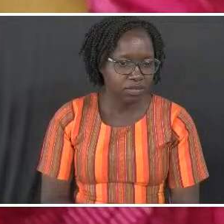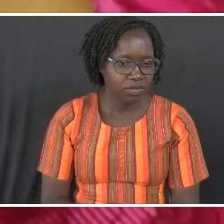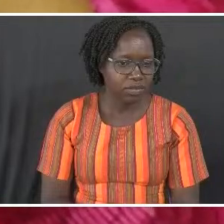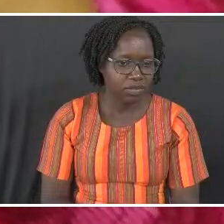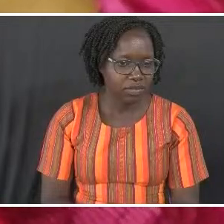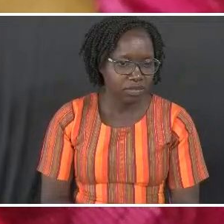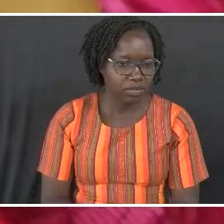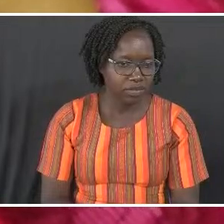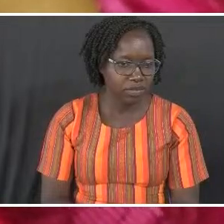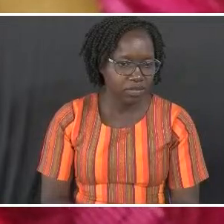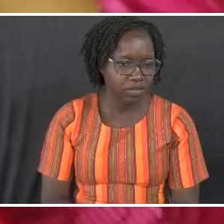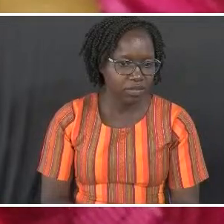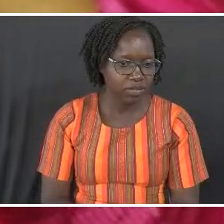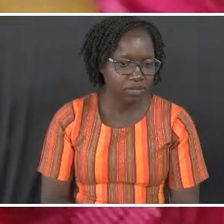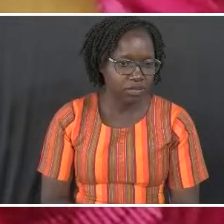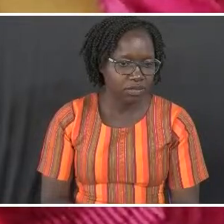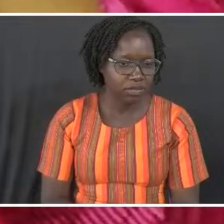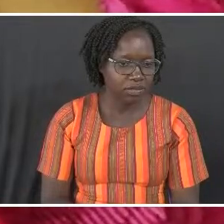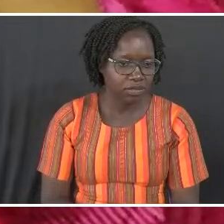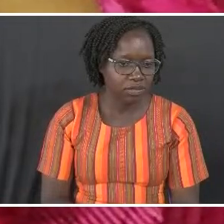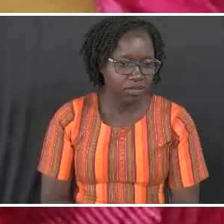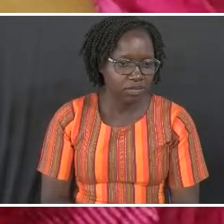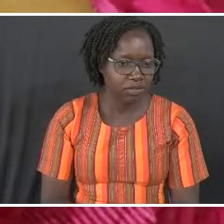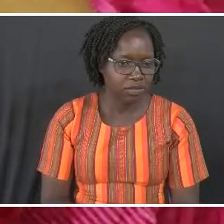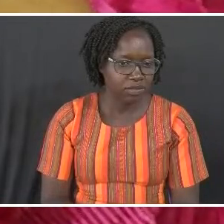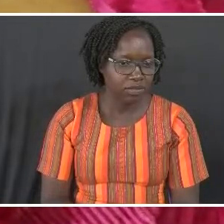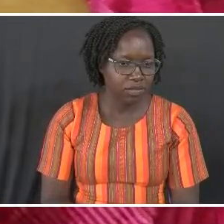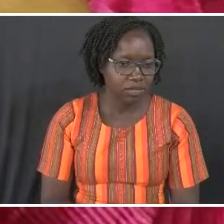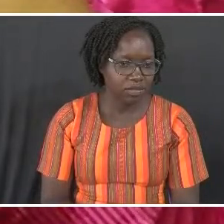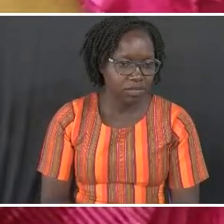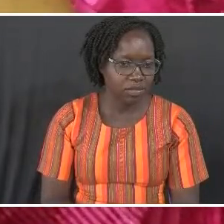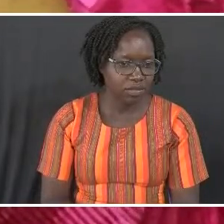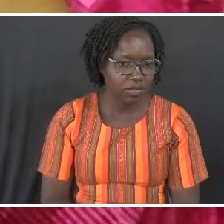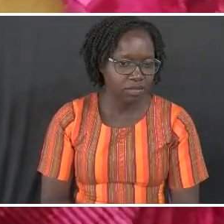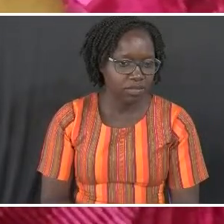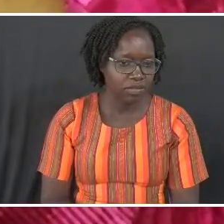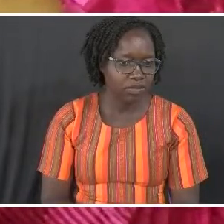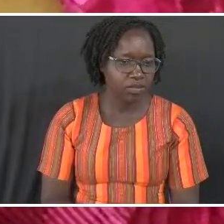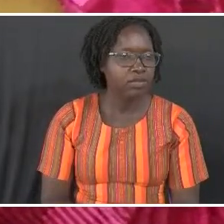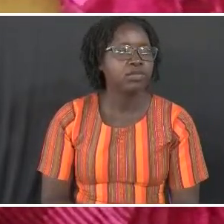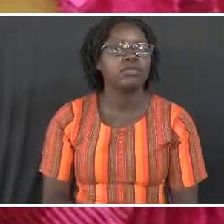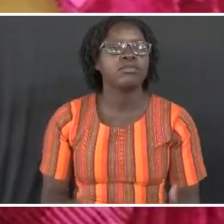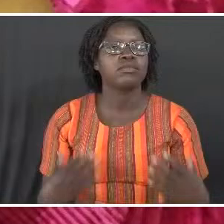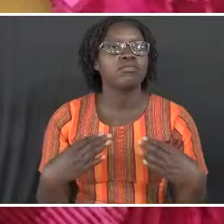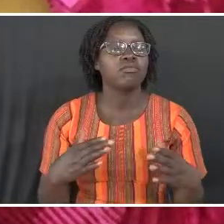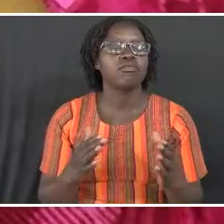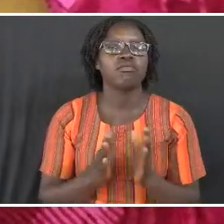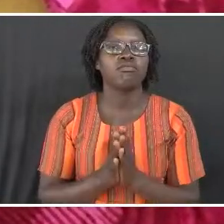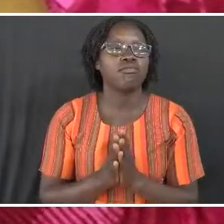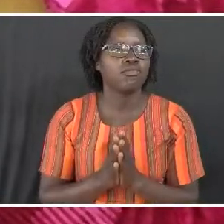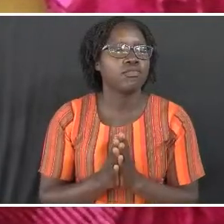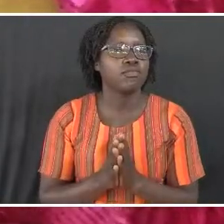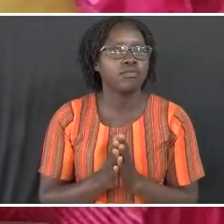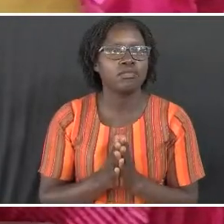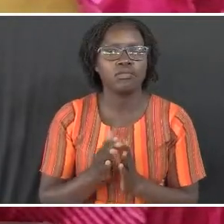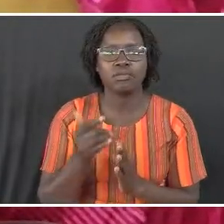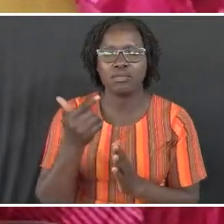Or also in a circular motion, which is still okay. Especially for those people who have what you call gum